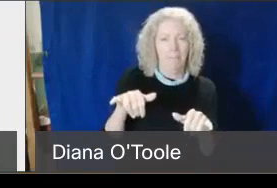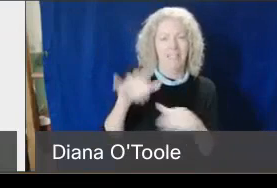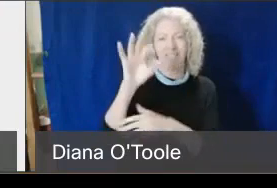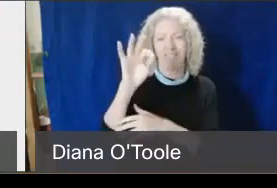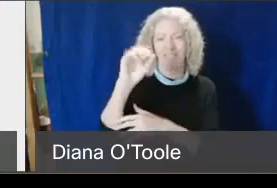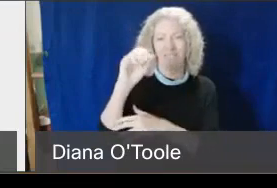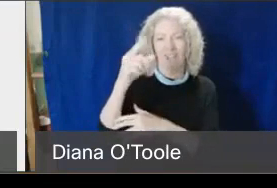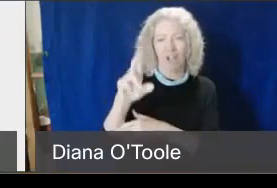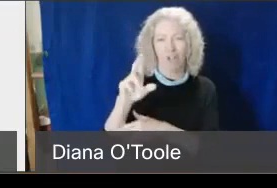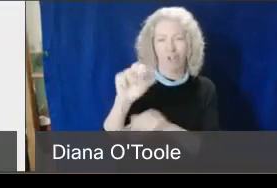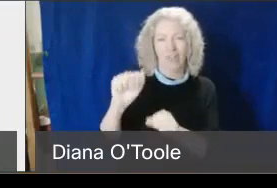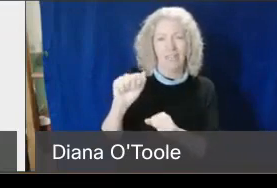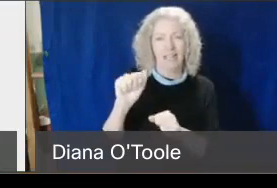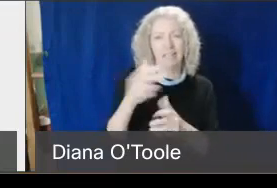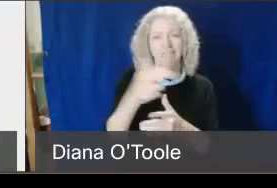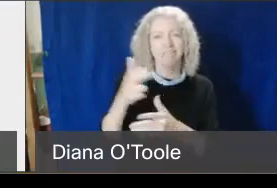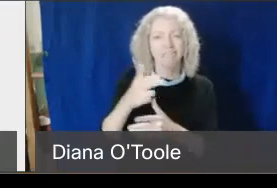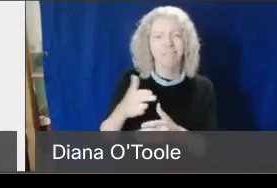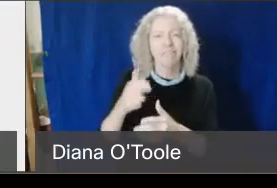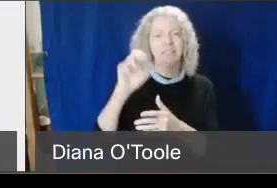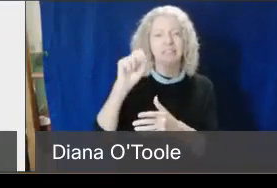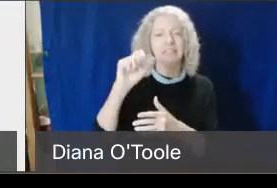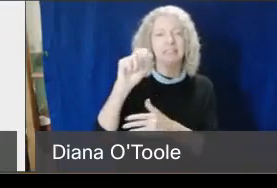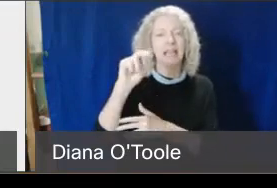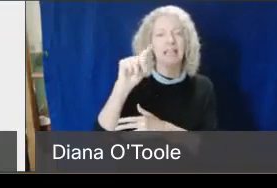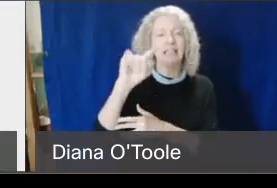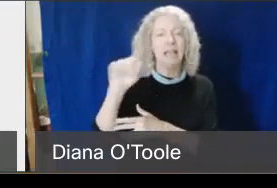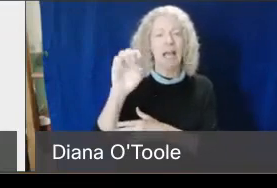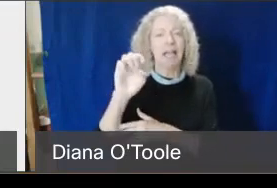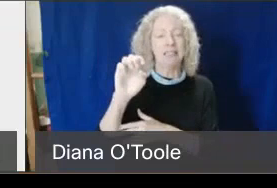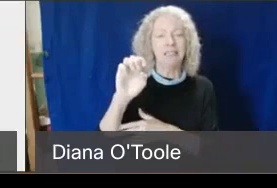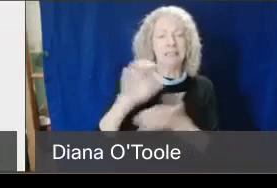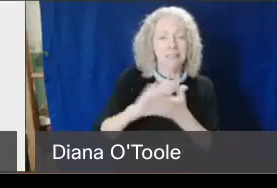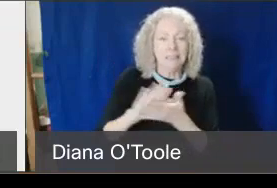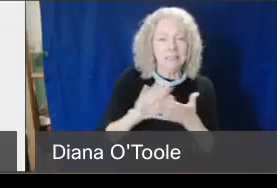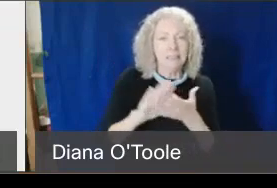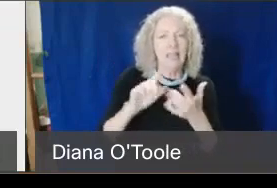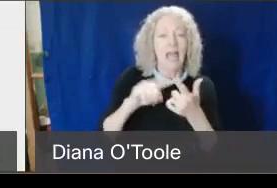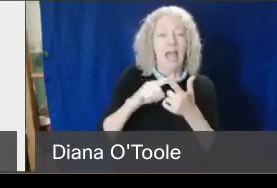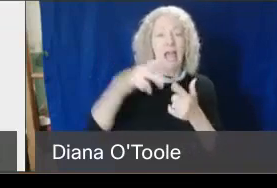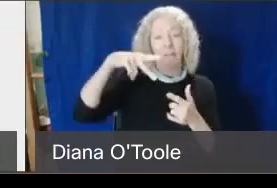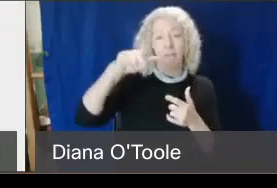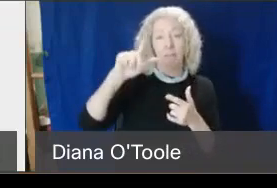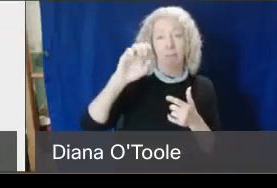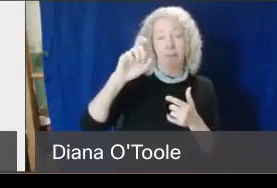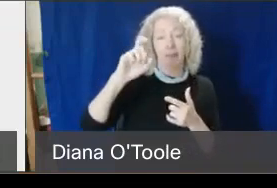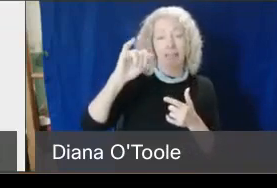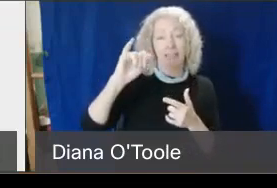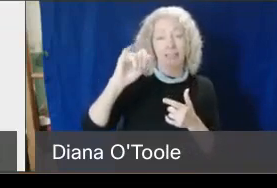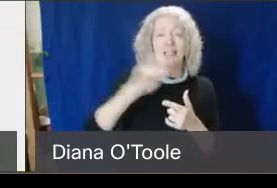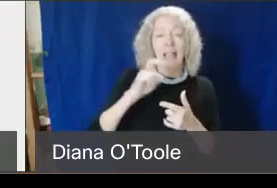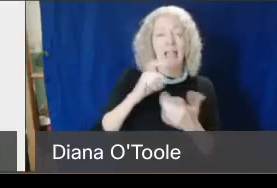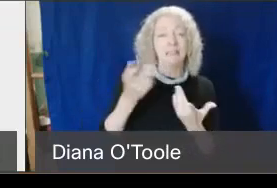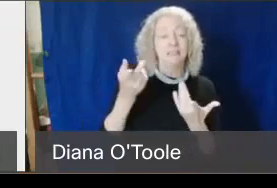sanitize high touch areas twice a day. Put in plexiglass shields, and to see some of this technology and these